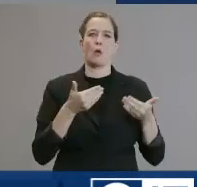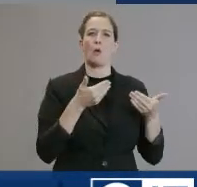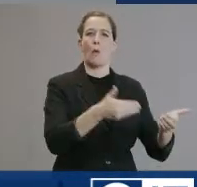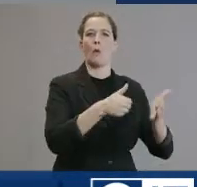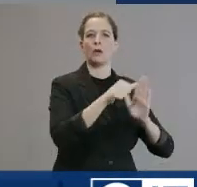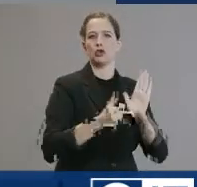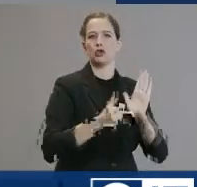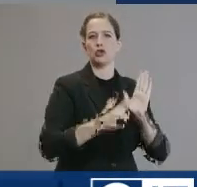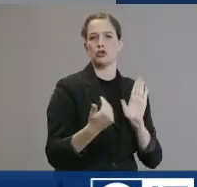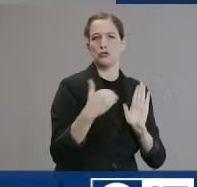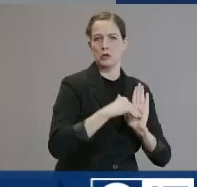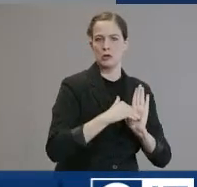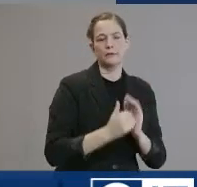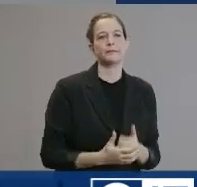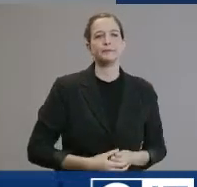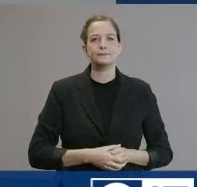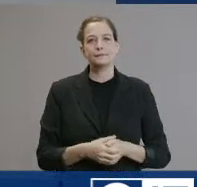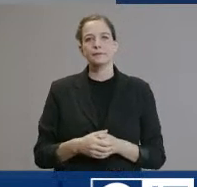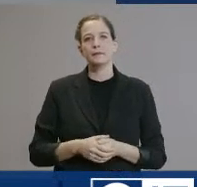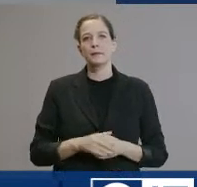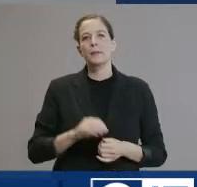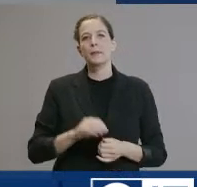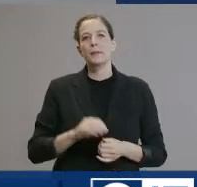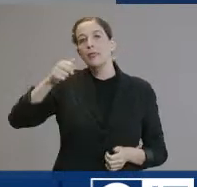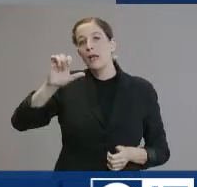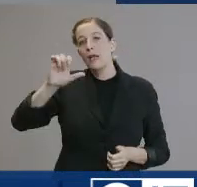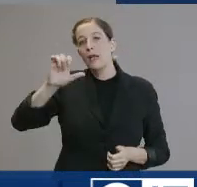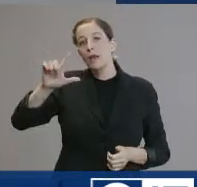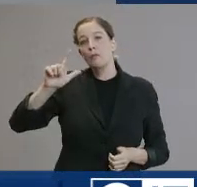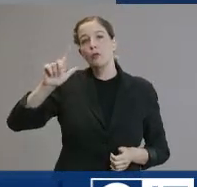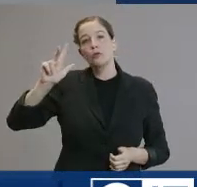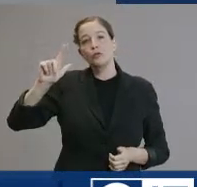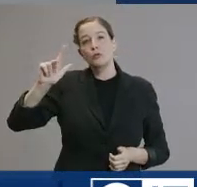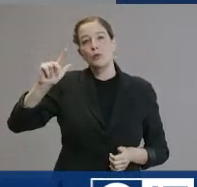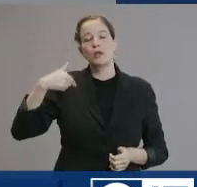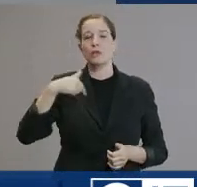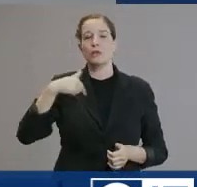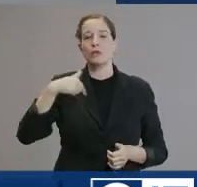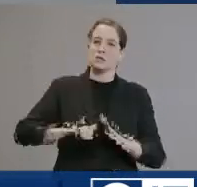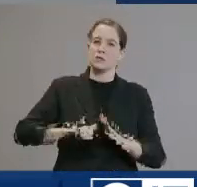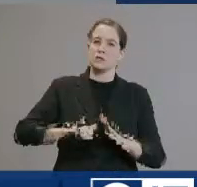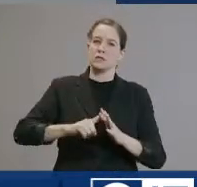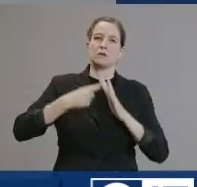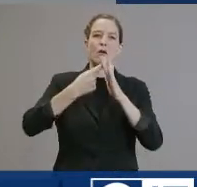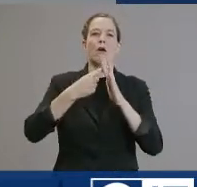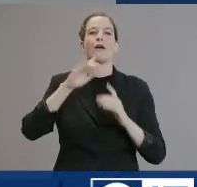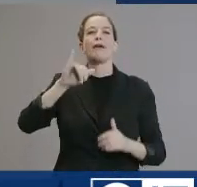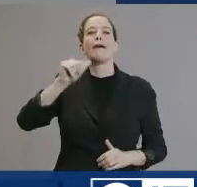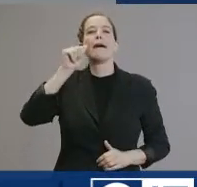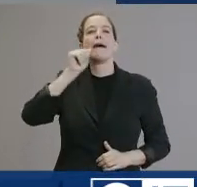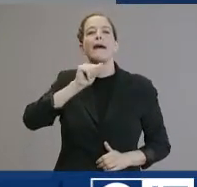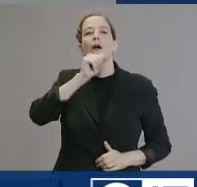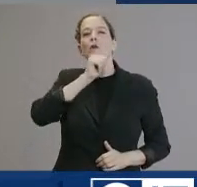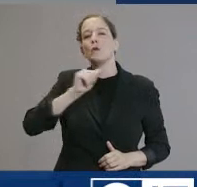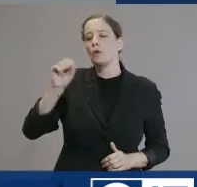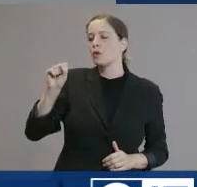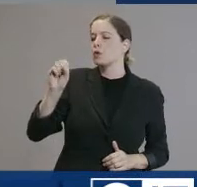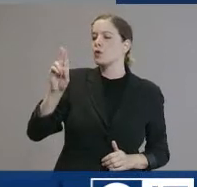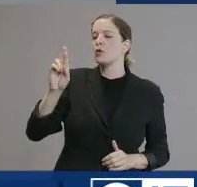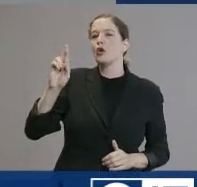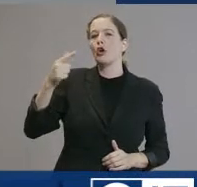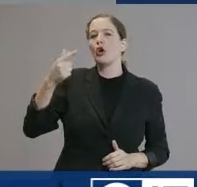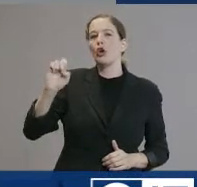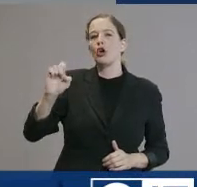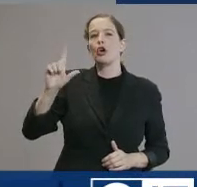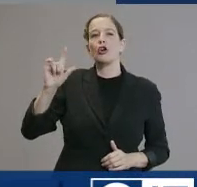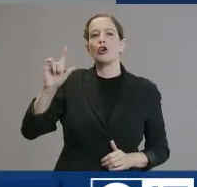able to launch the Arizona Surge Line. This is a 24/7 toll-free call line that